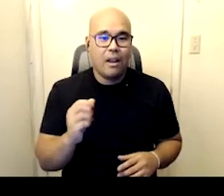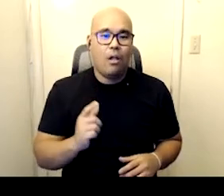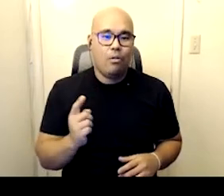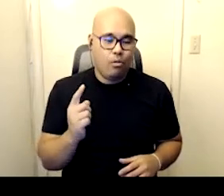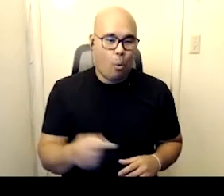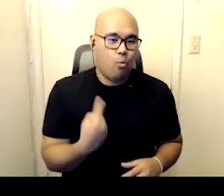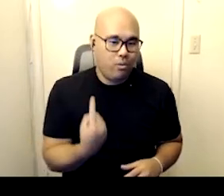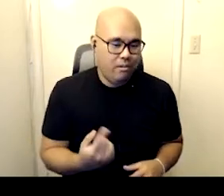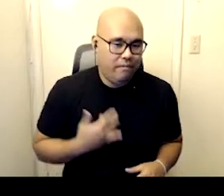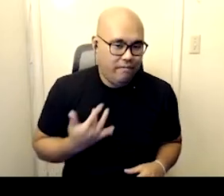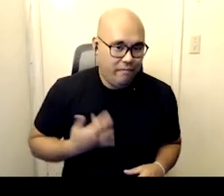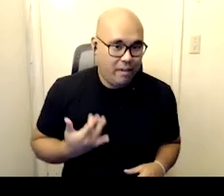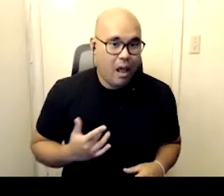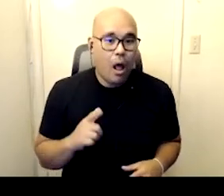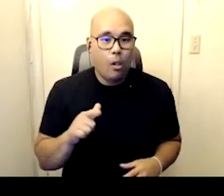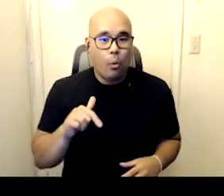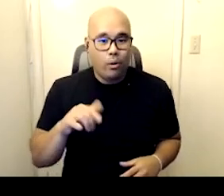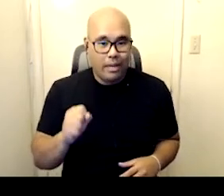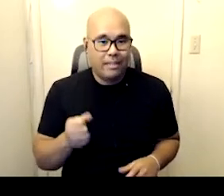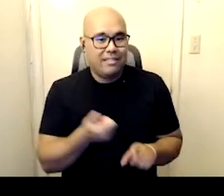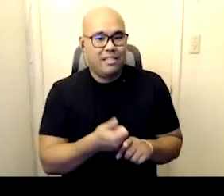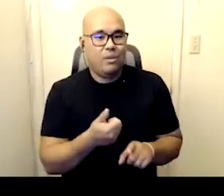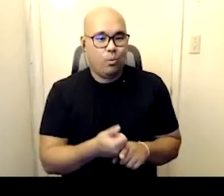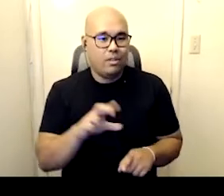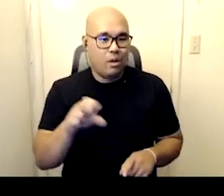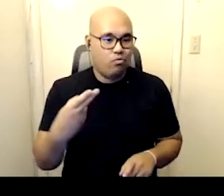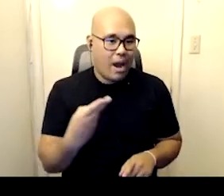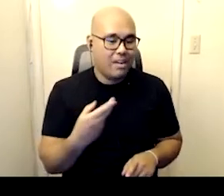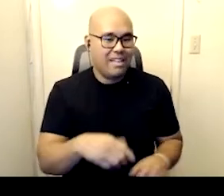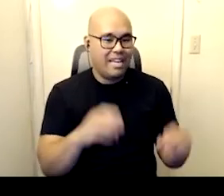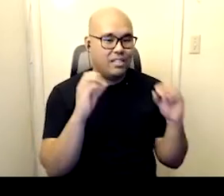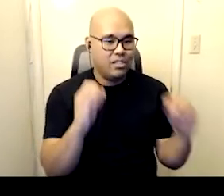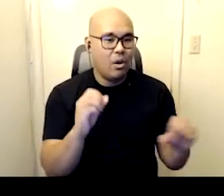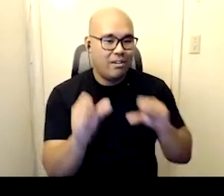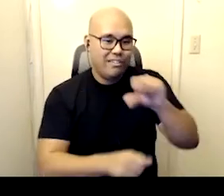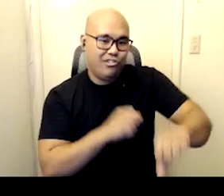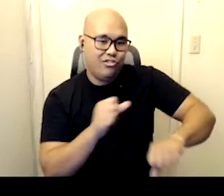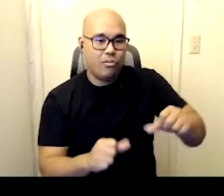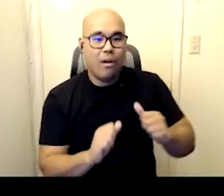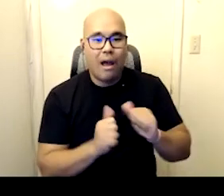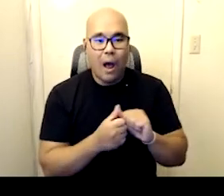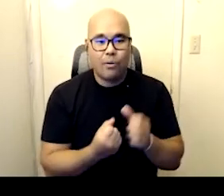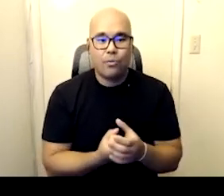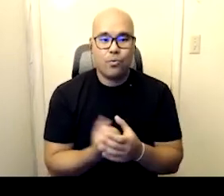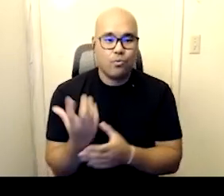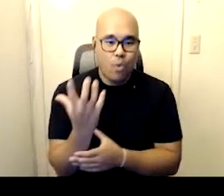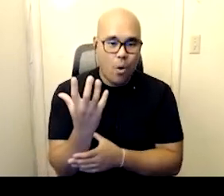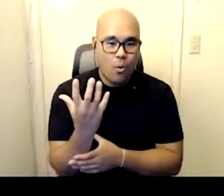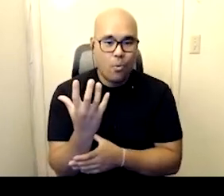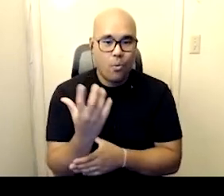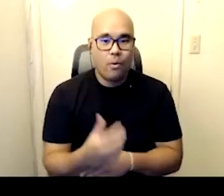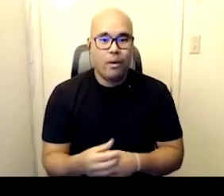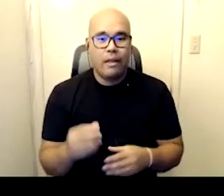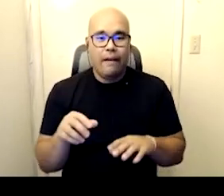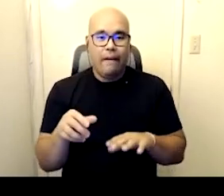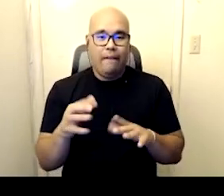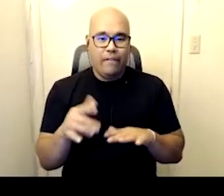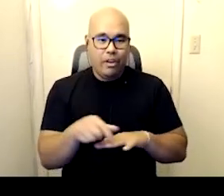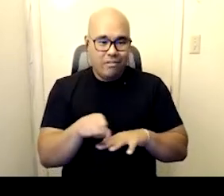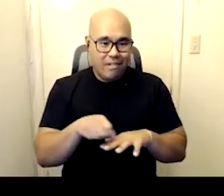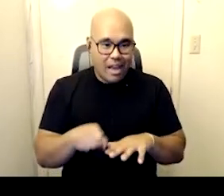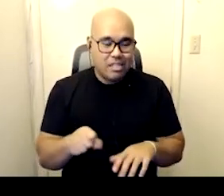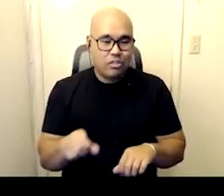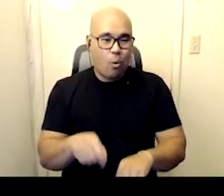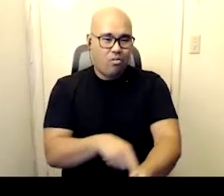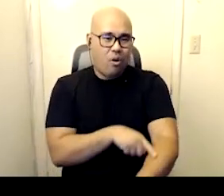loneliness. Loneliness was a rash they taught each other how to grow. Fingernails so long